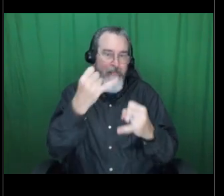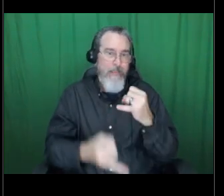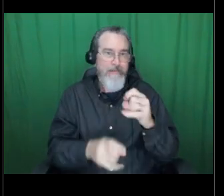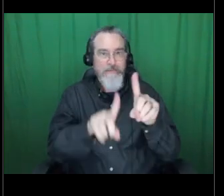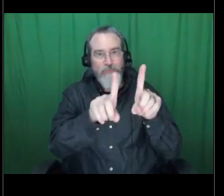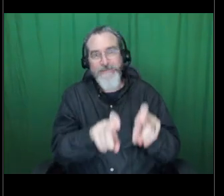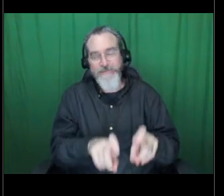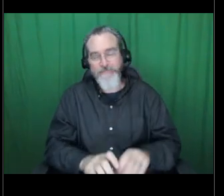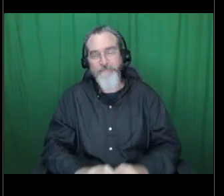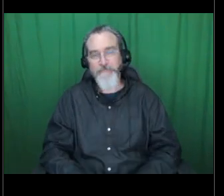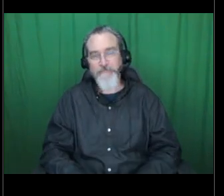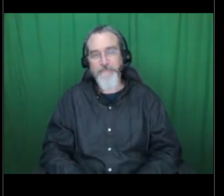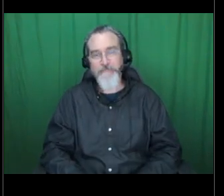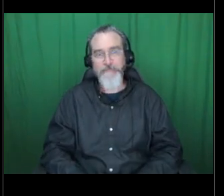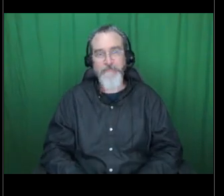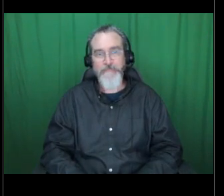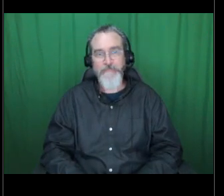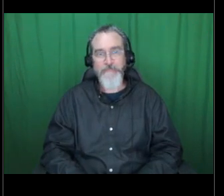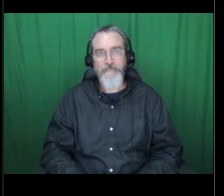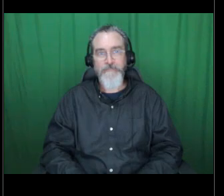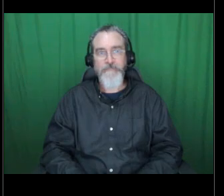quiz.